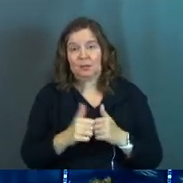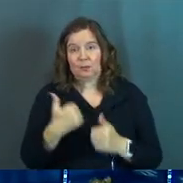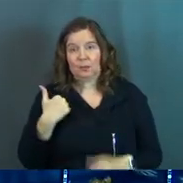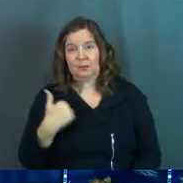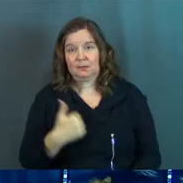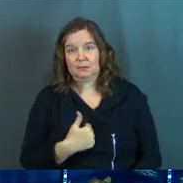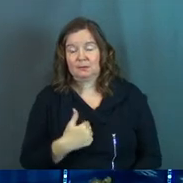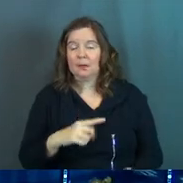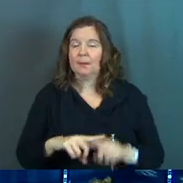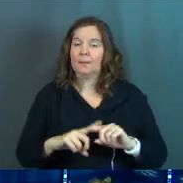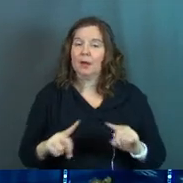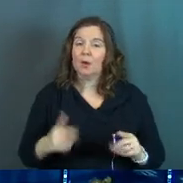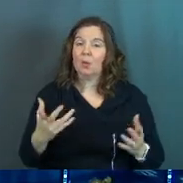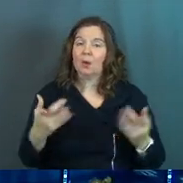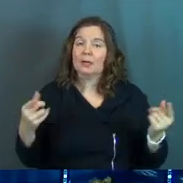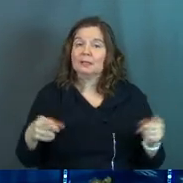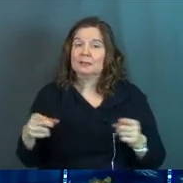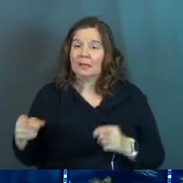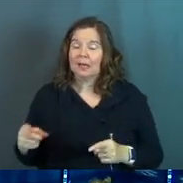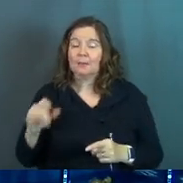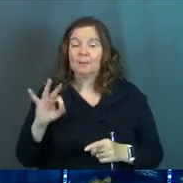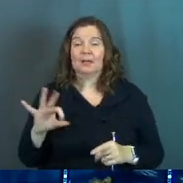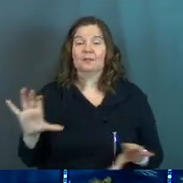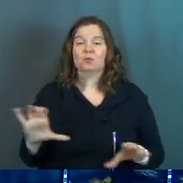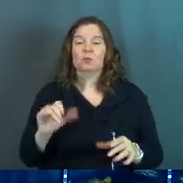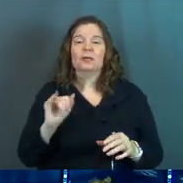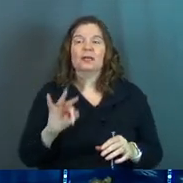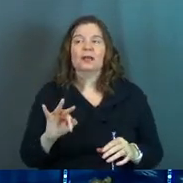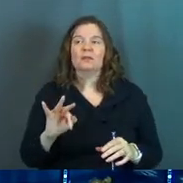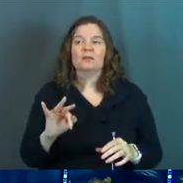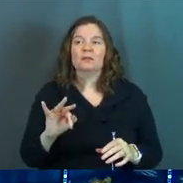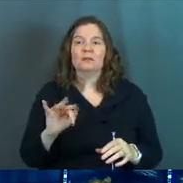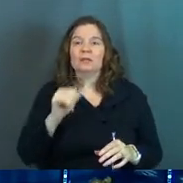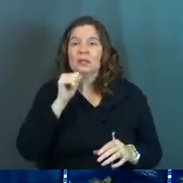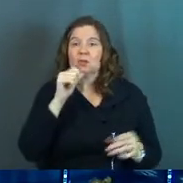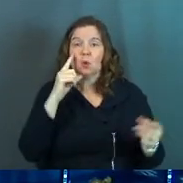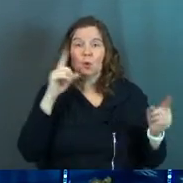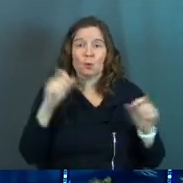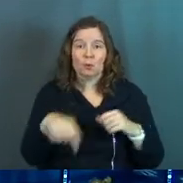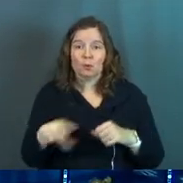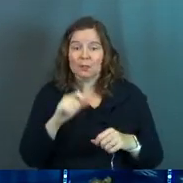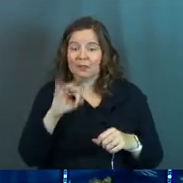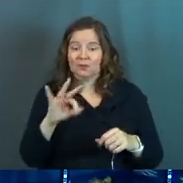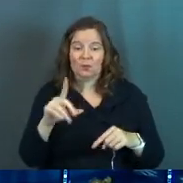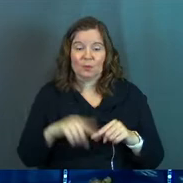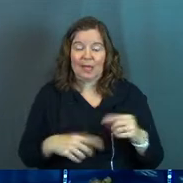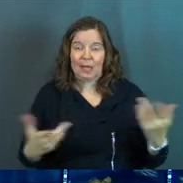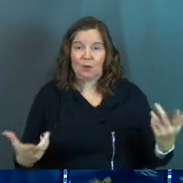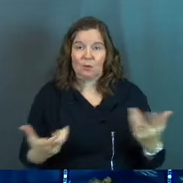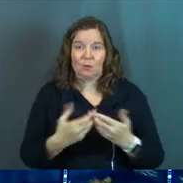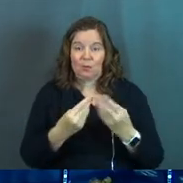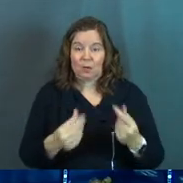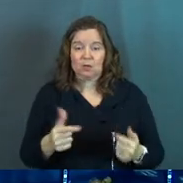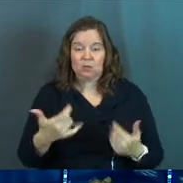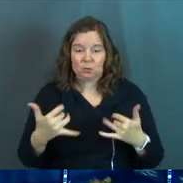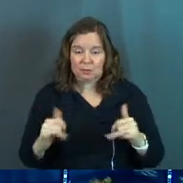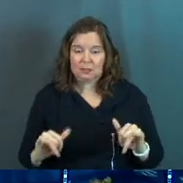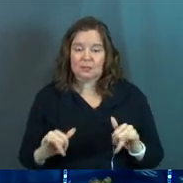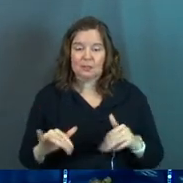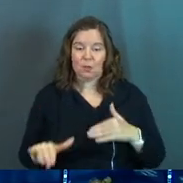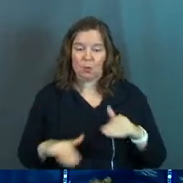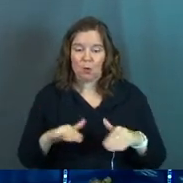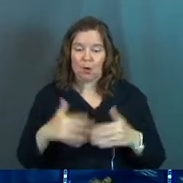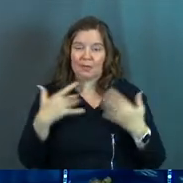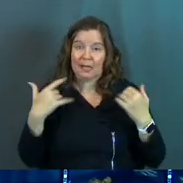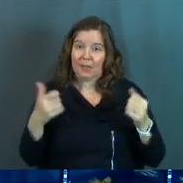us. But what's happened, even if you do it, even if they don't agree with you, even if you can't reconcile, you've still walked